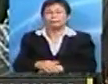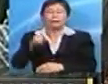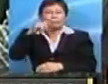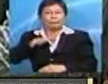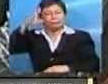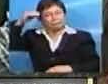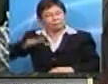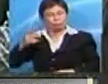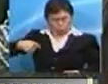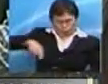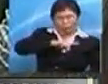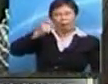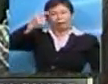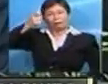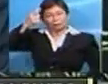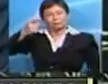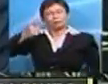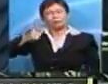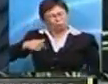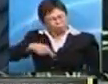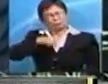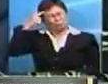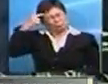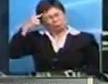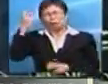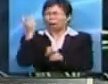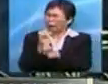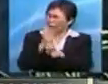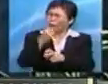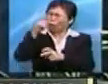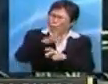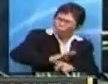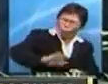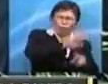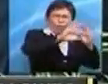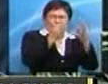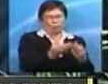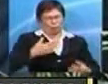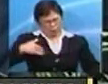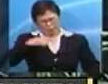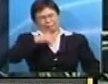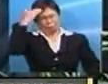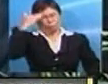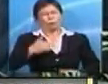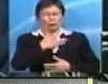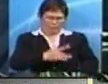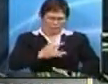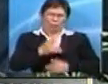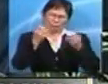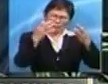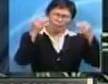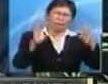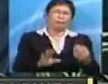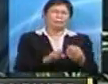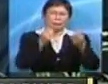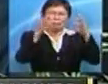Ladies and gentlemen, we understand that it has been a difficult time for all the families, and we appreciate that many families want to see